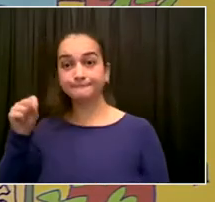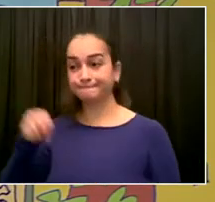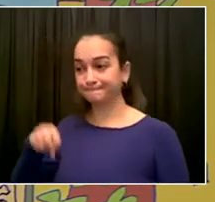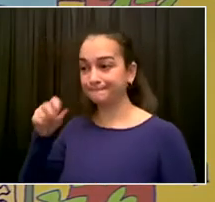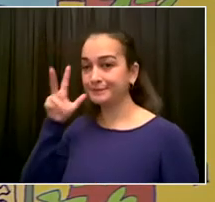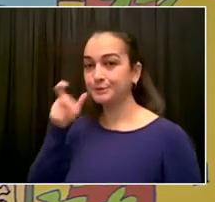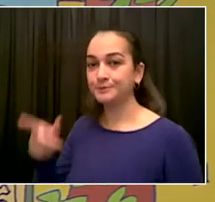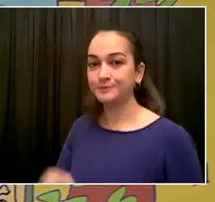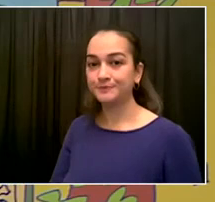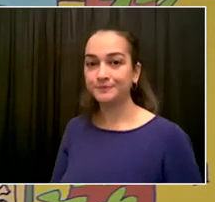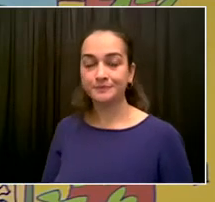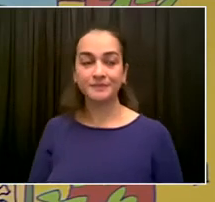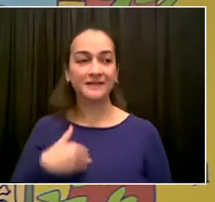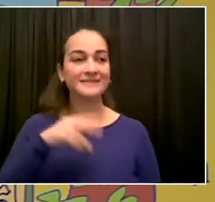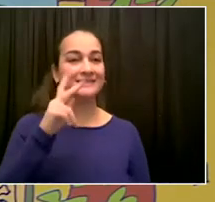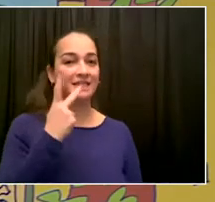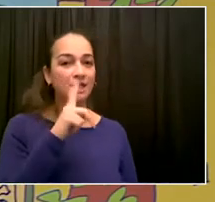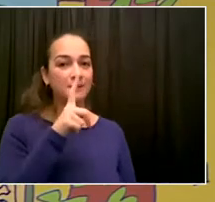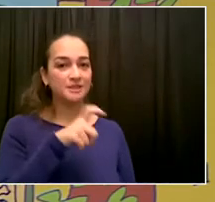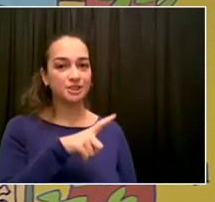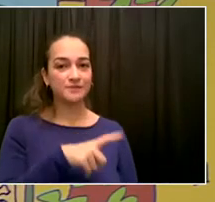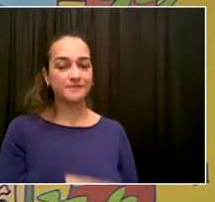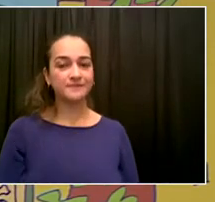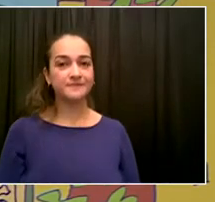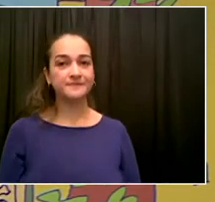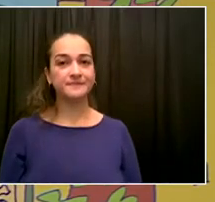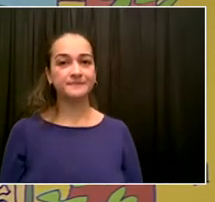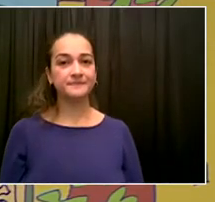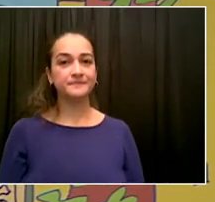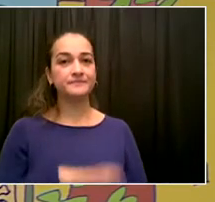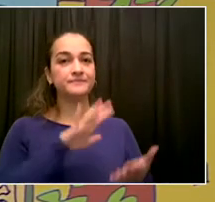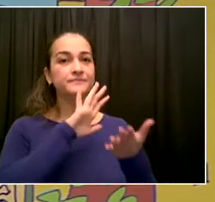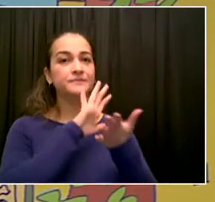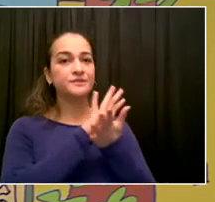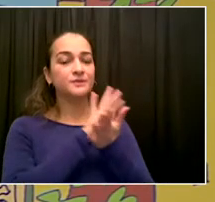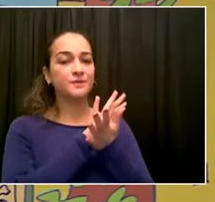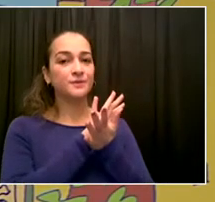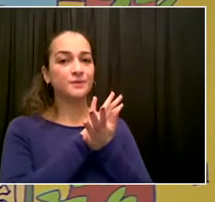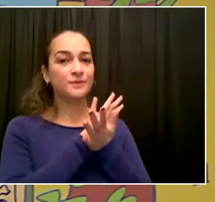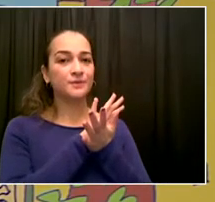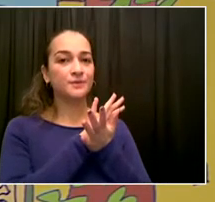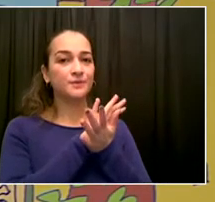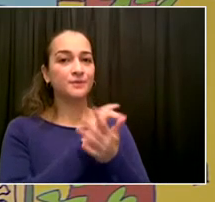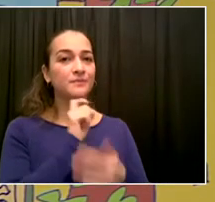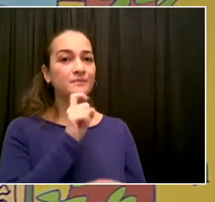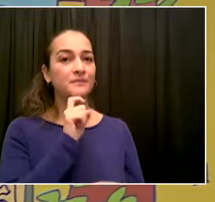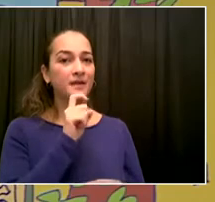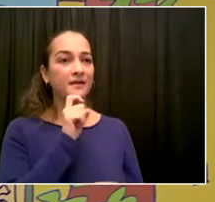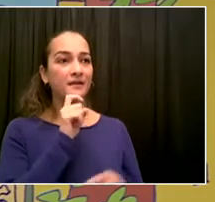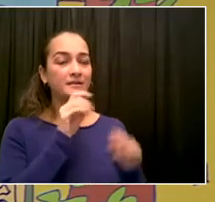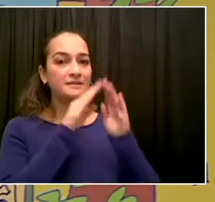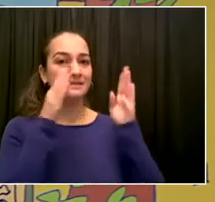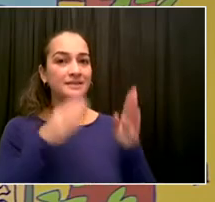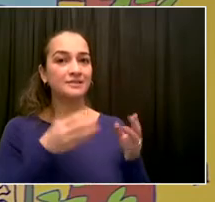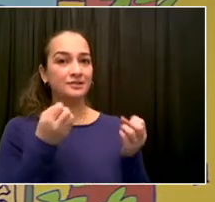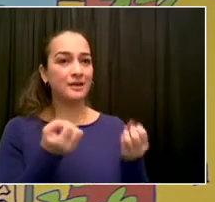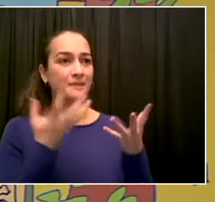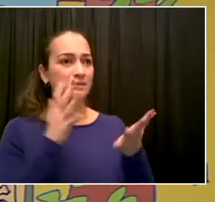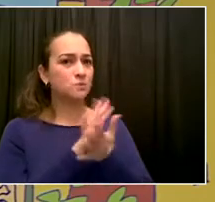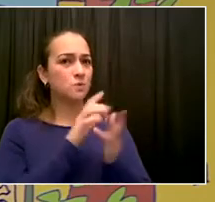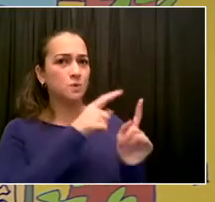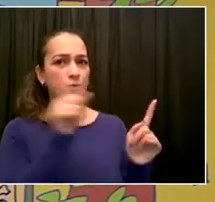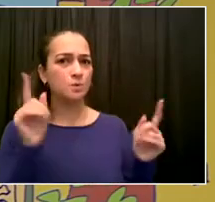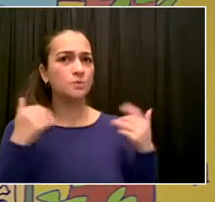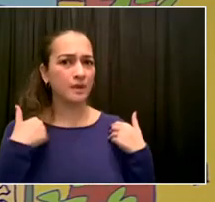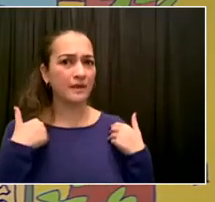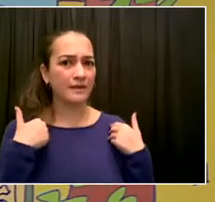you say that have scanners. What I've been told is that only about 100 schools in the city have